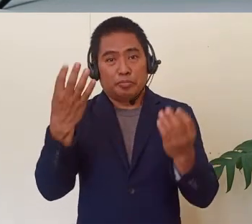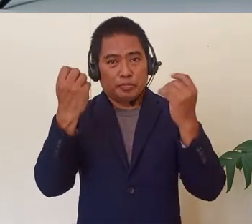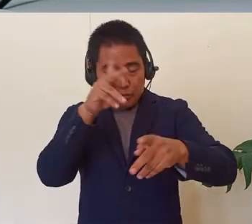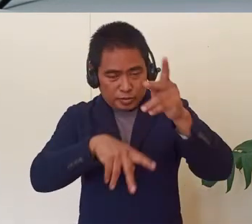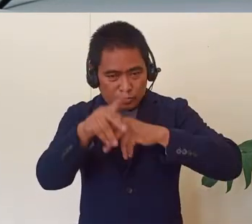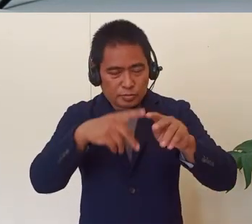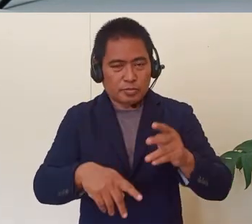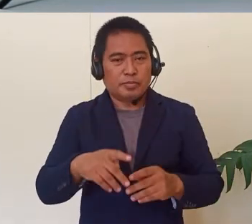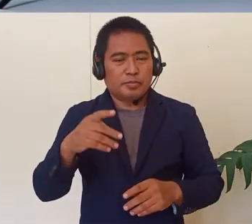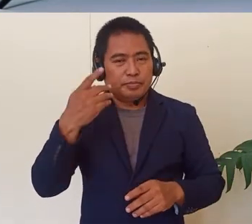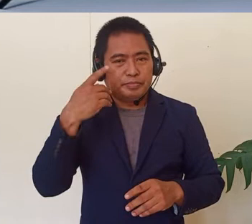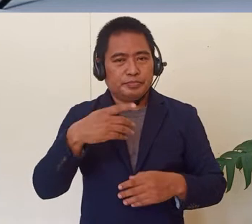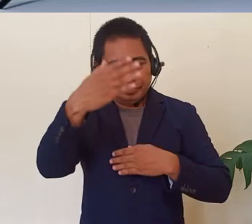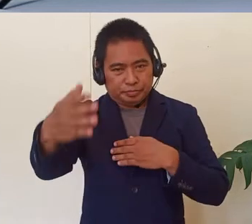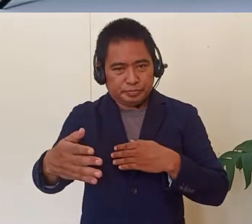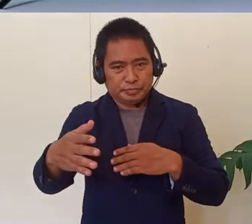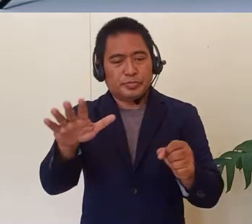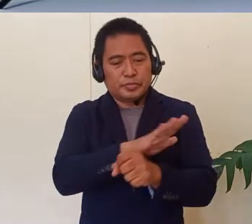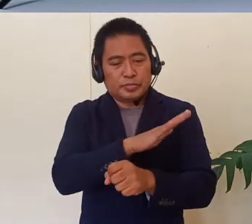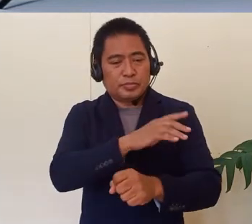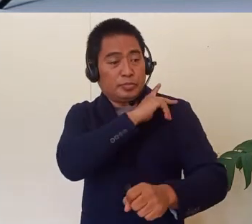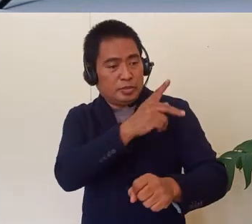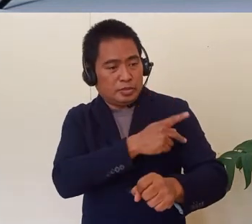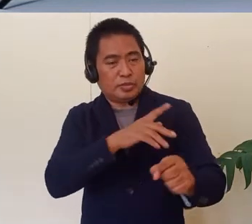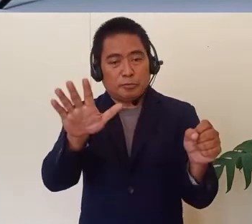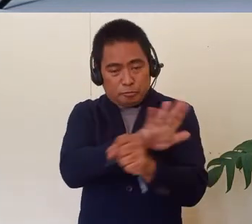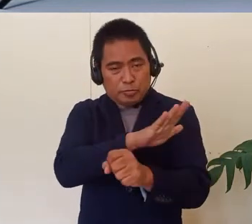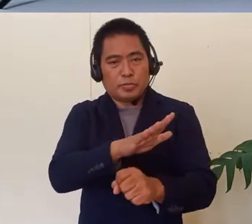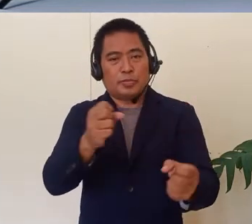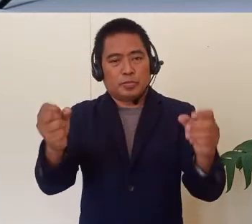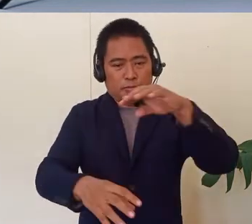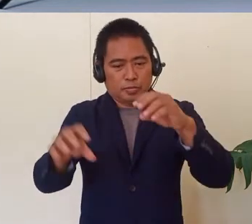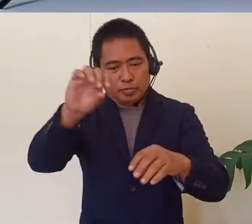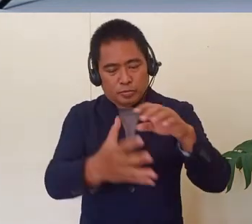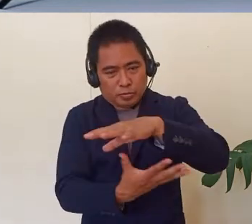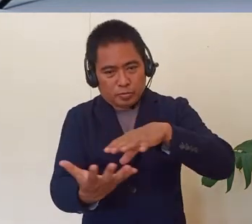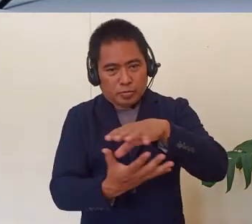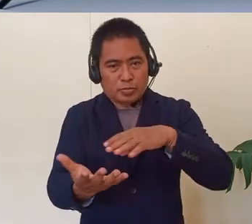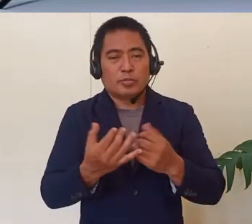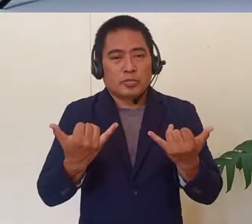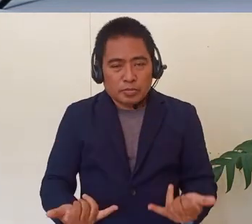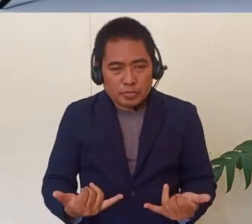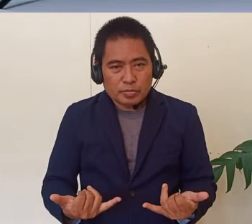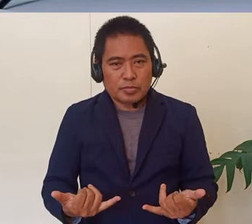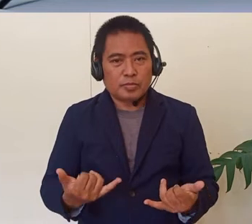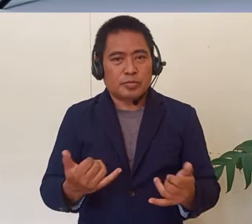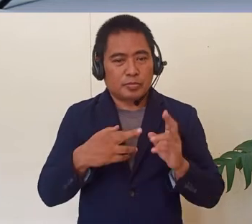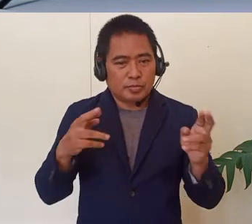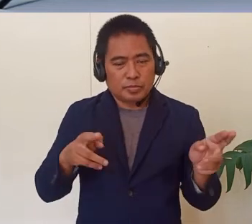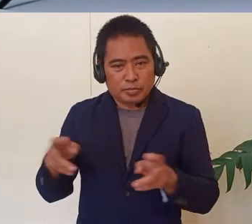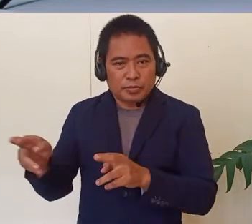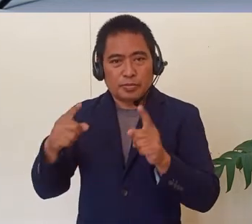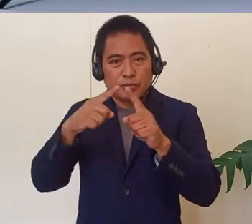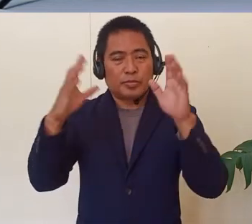supersaturated solutions, you are now ready to compare and contrast the difference